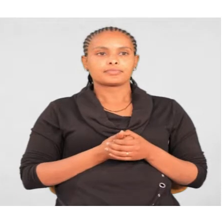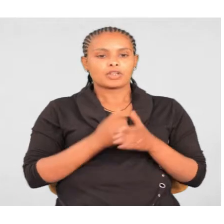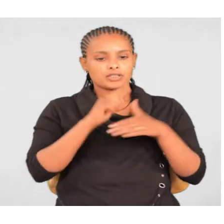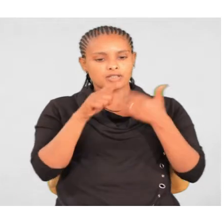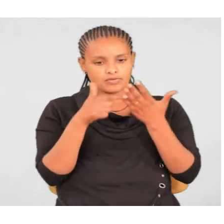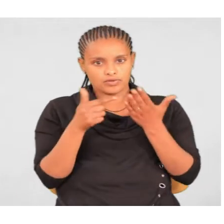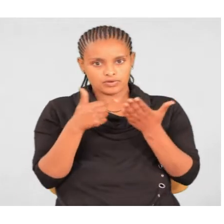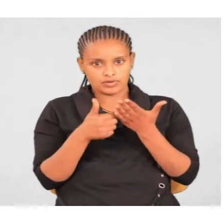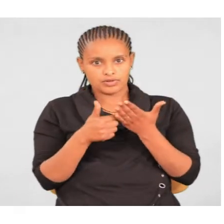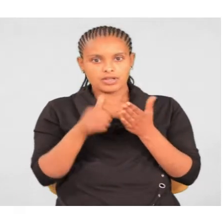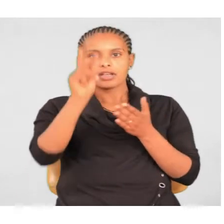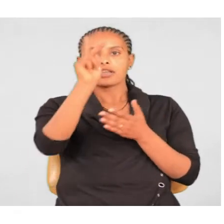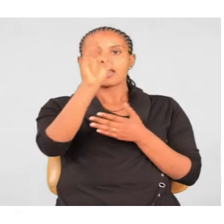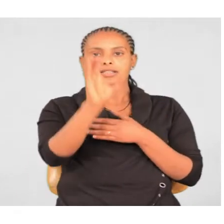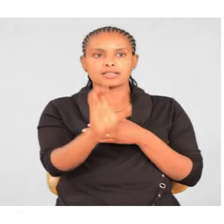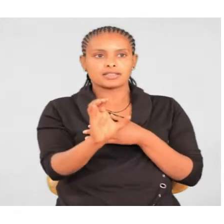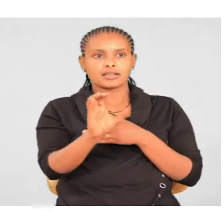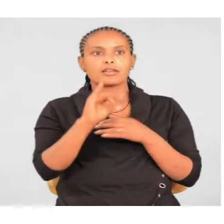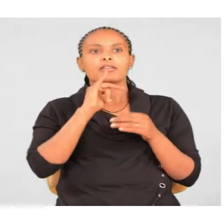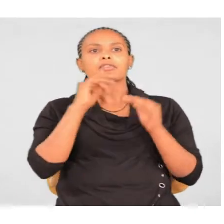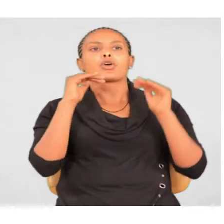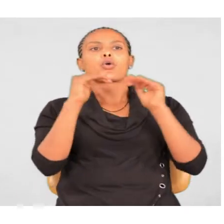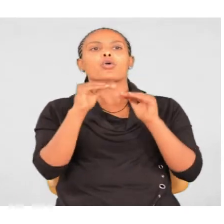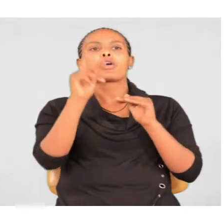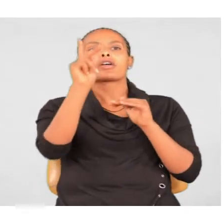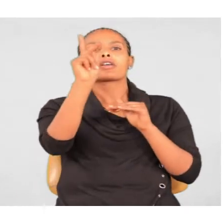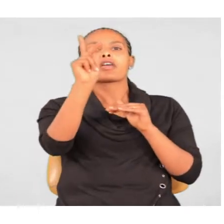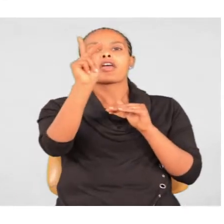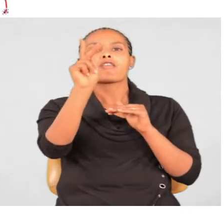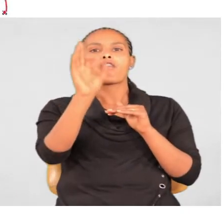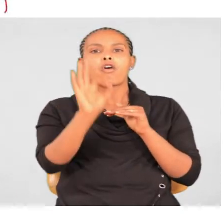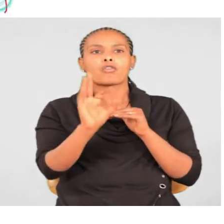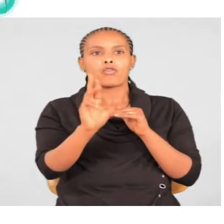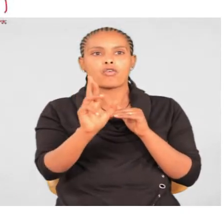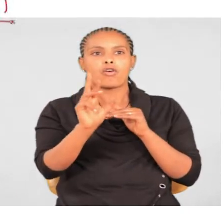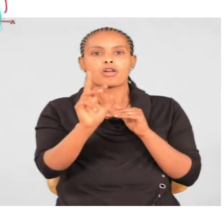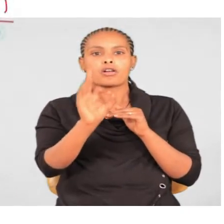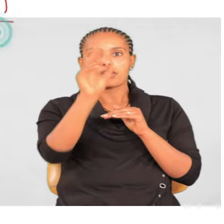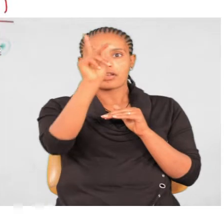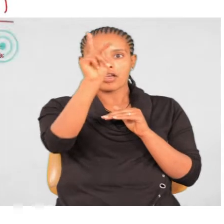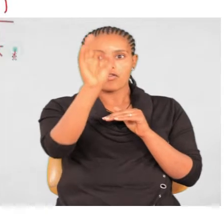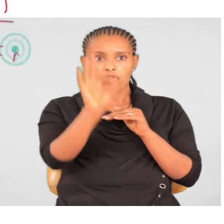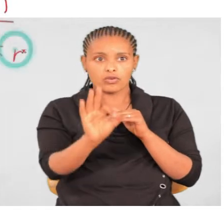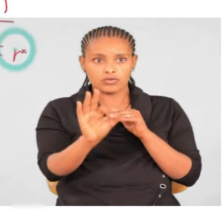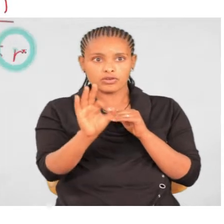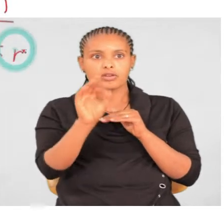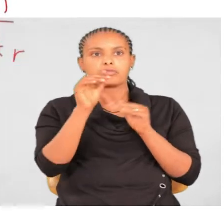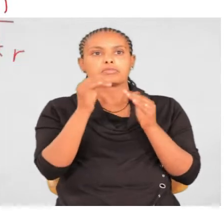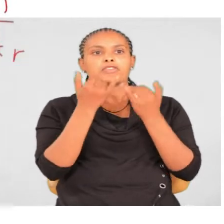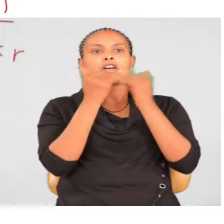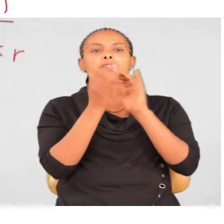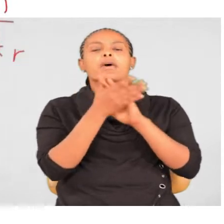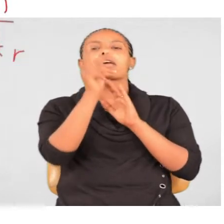Therefore, Kc equal K forward divided by K